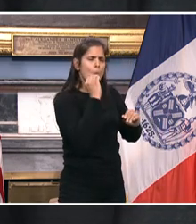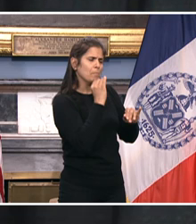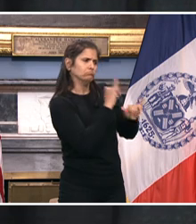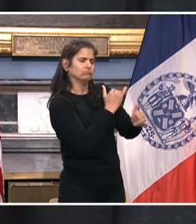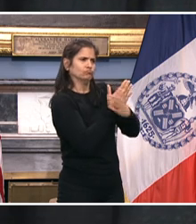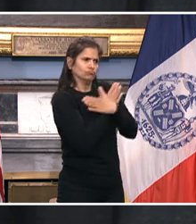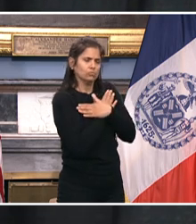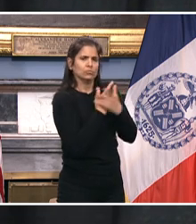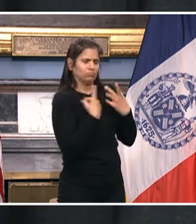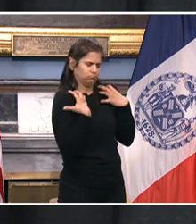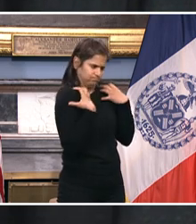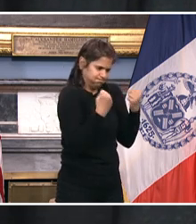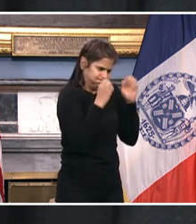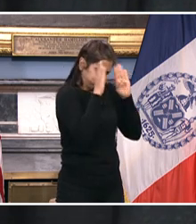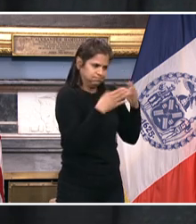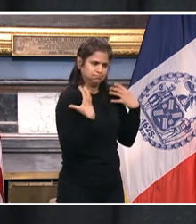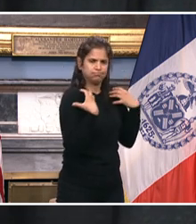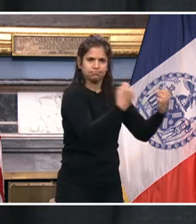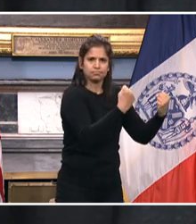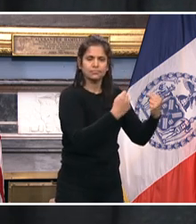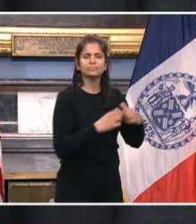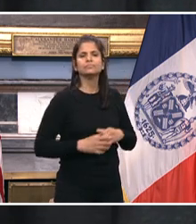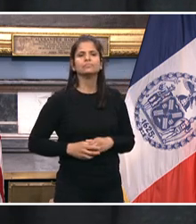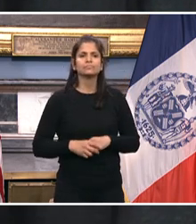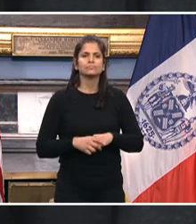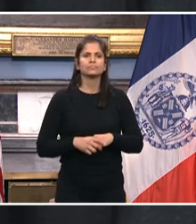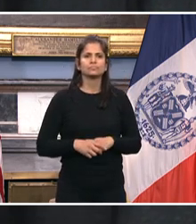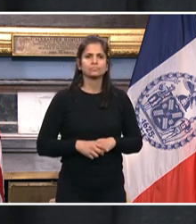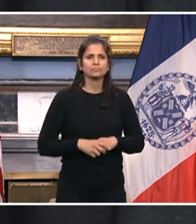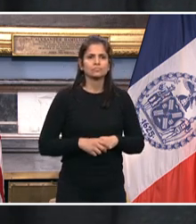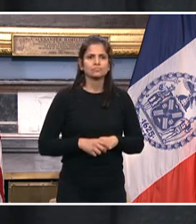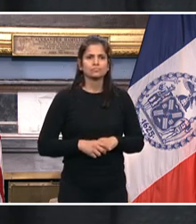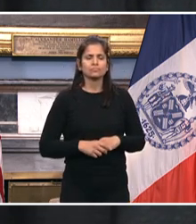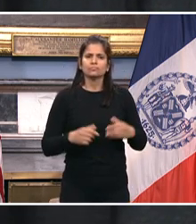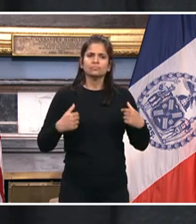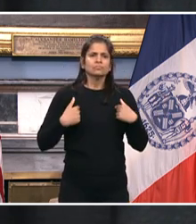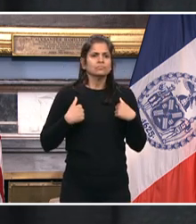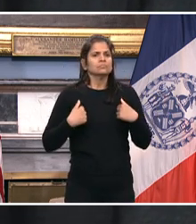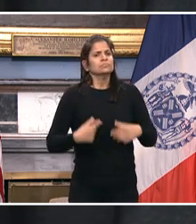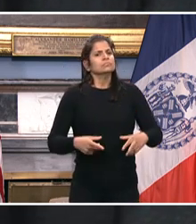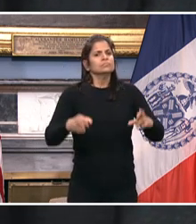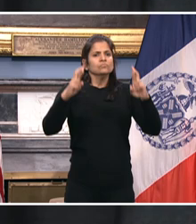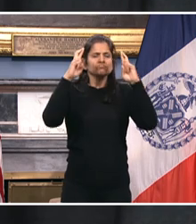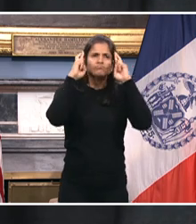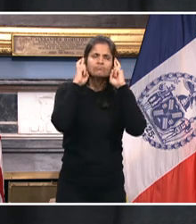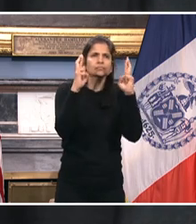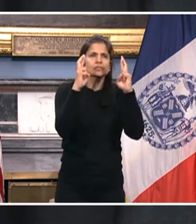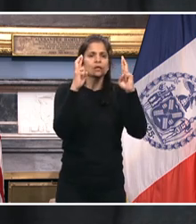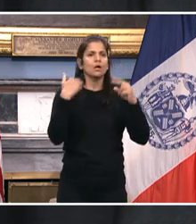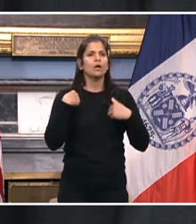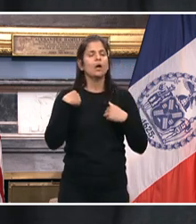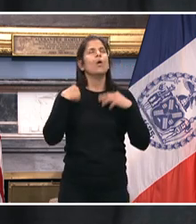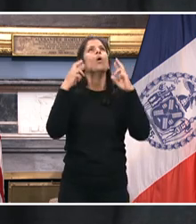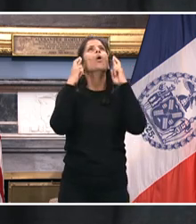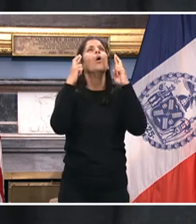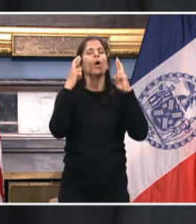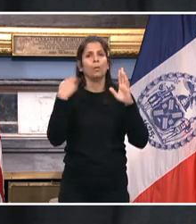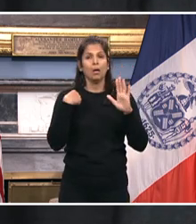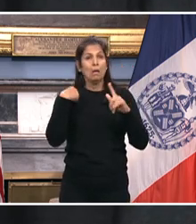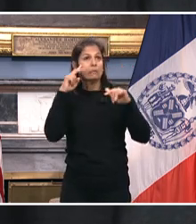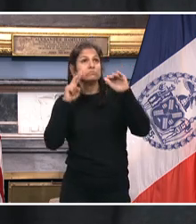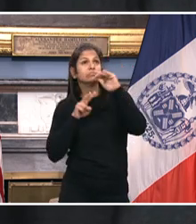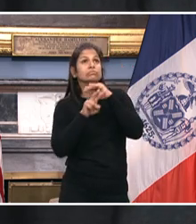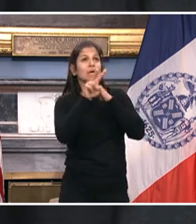much less damage. I'd love to see that we can move into the next phase, the low-level transmission phase, in May or